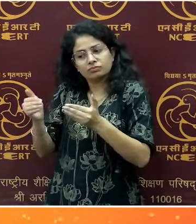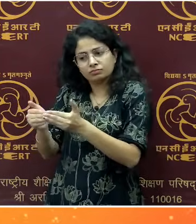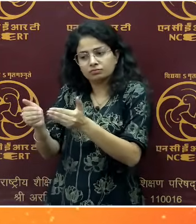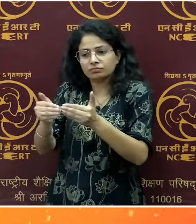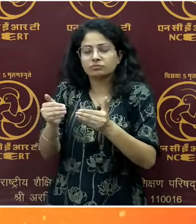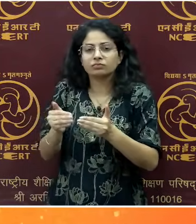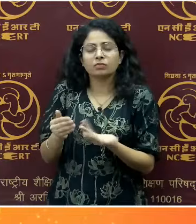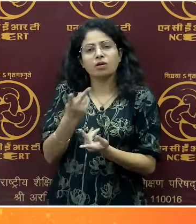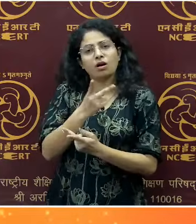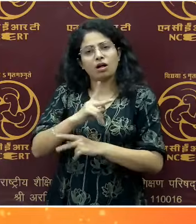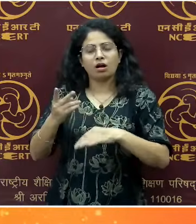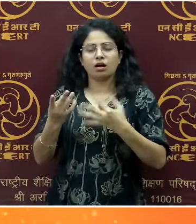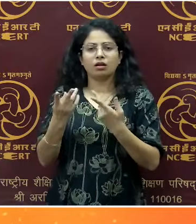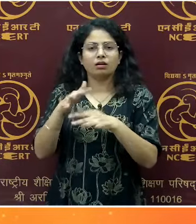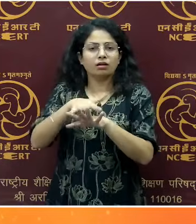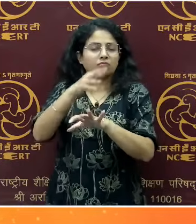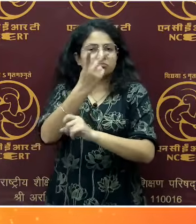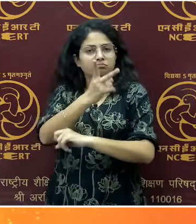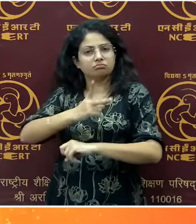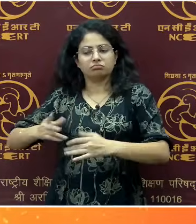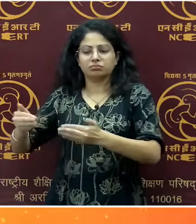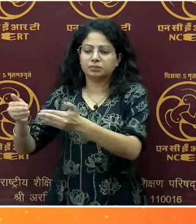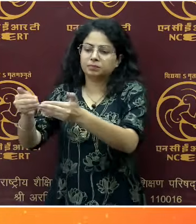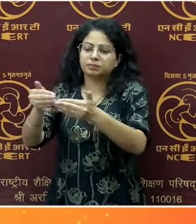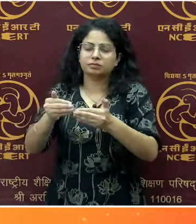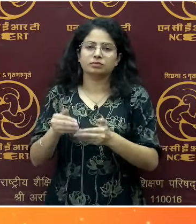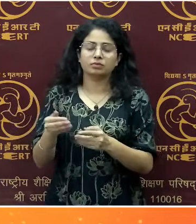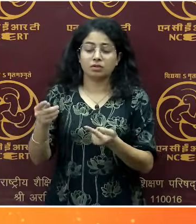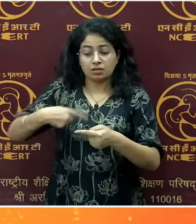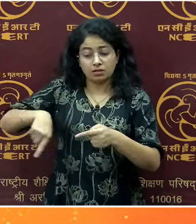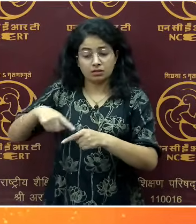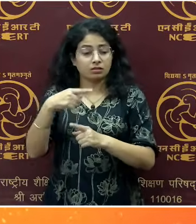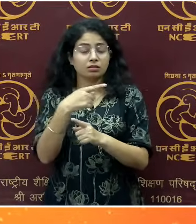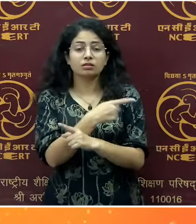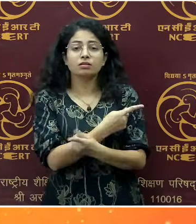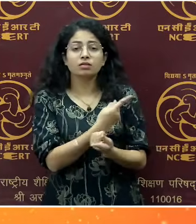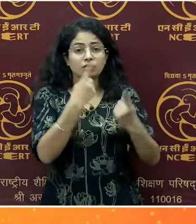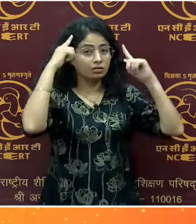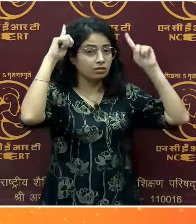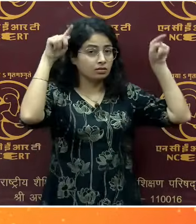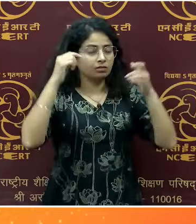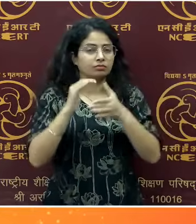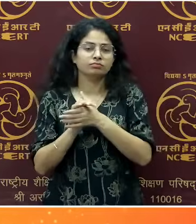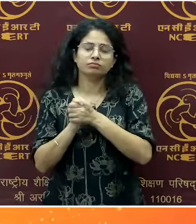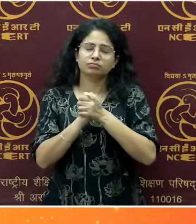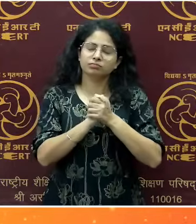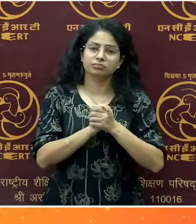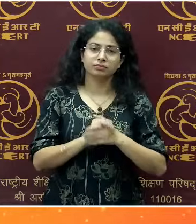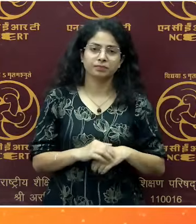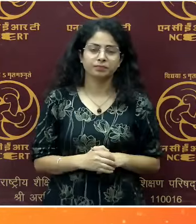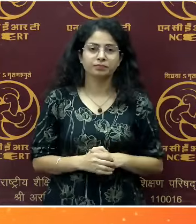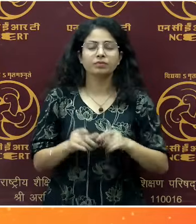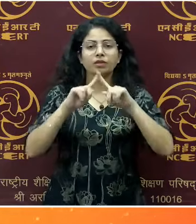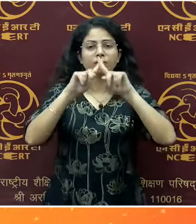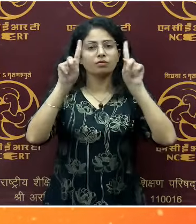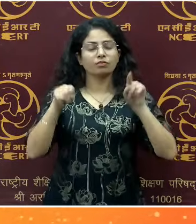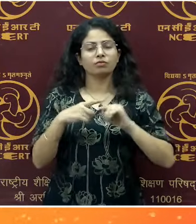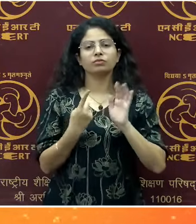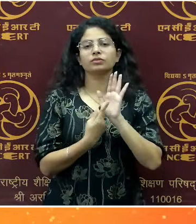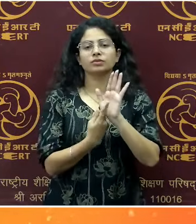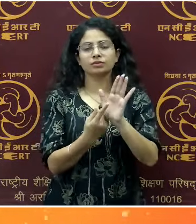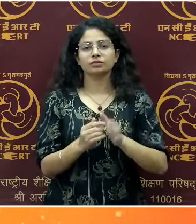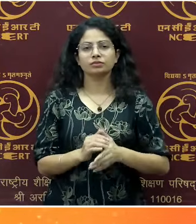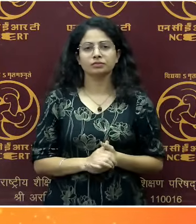the animals and birds loved him. You can see in the picture and I also have a picture of the old